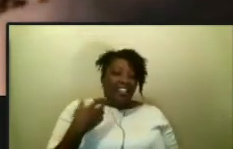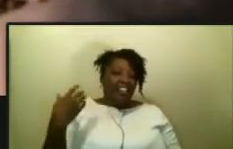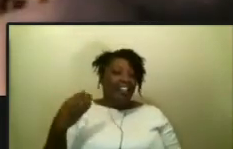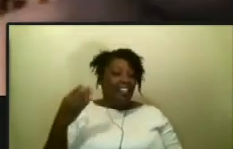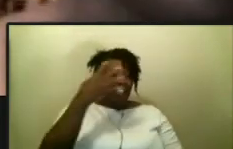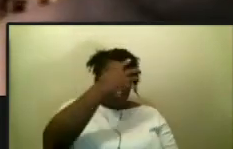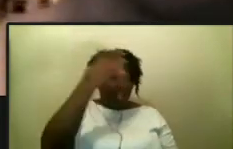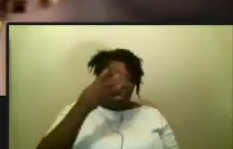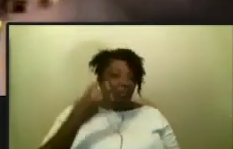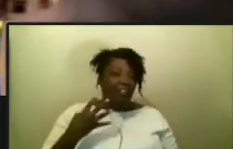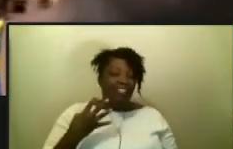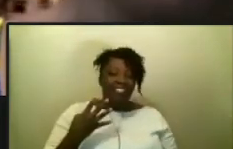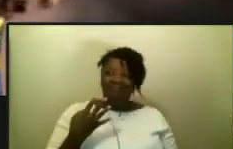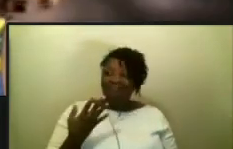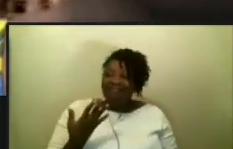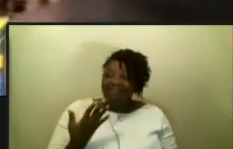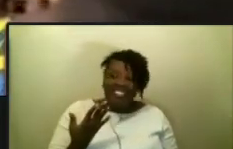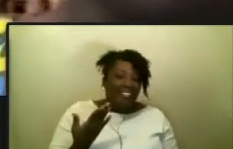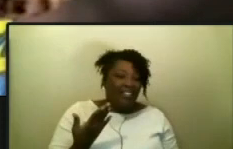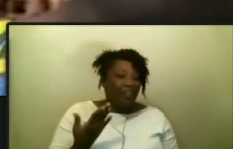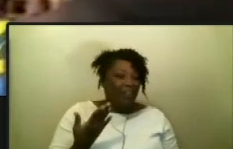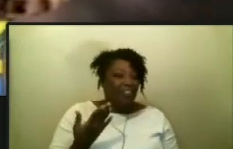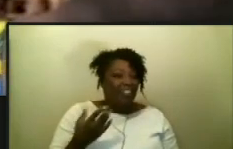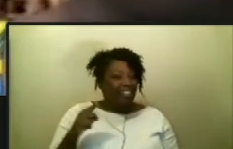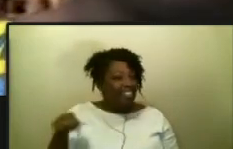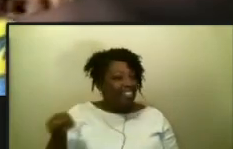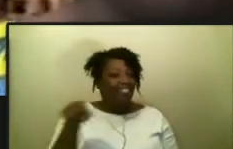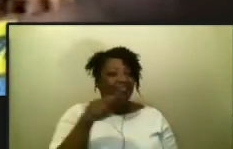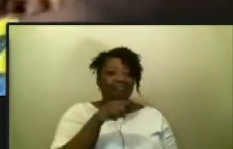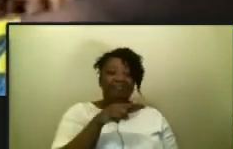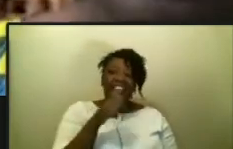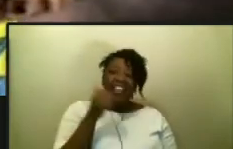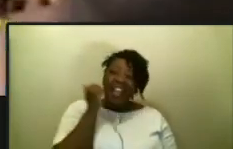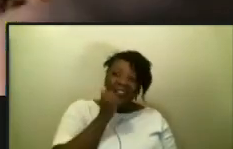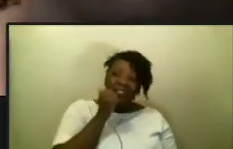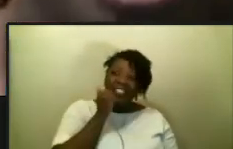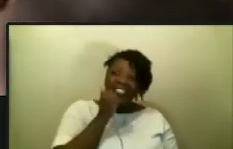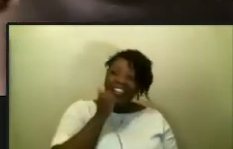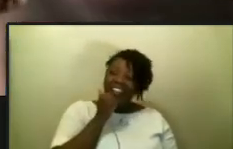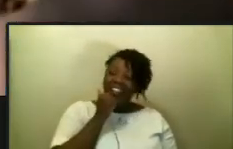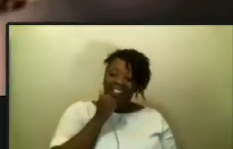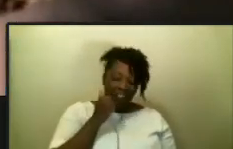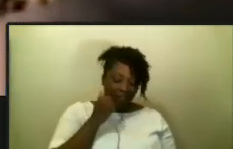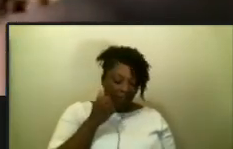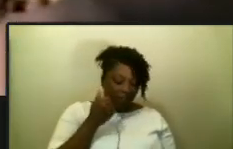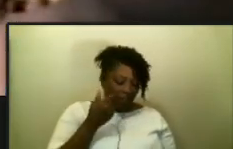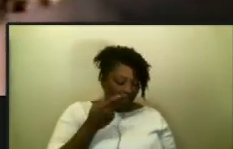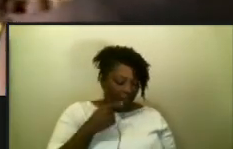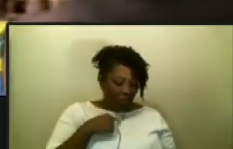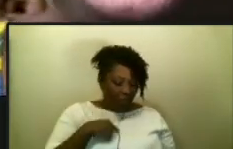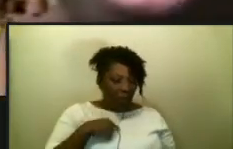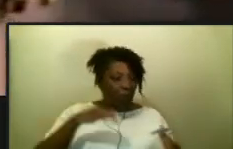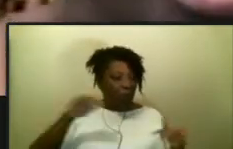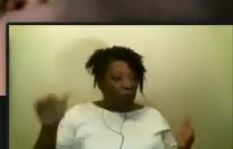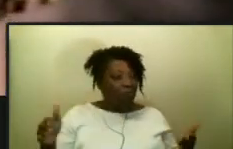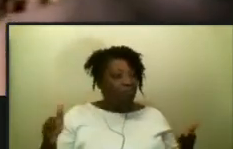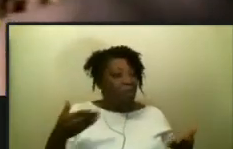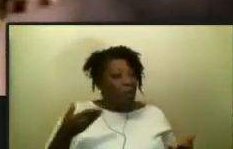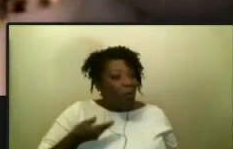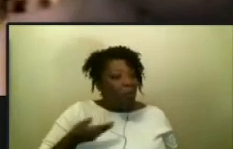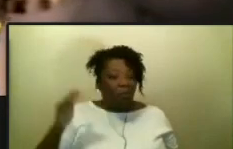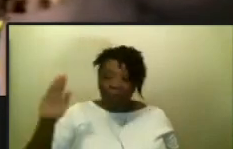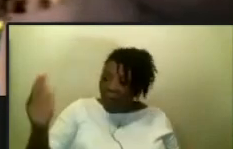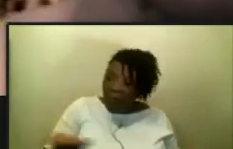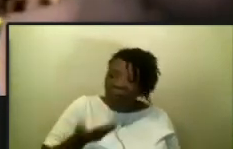are the folks that, you know, day in and day out have been welcoming me, welcoming my family, but also working together in